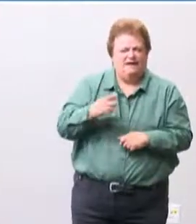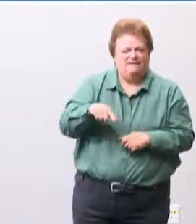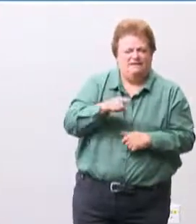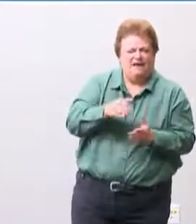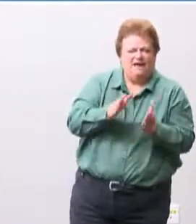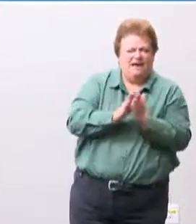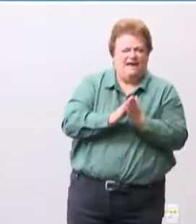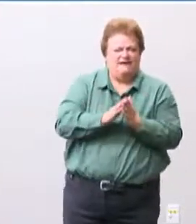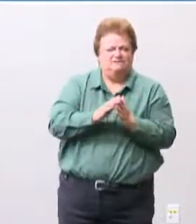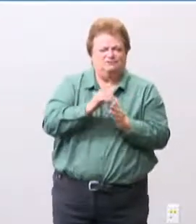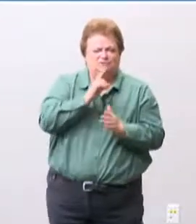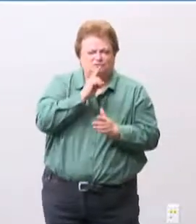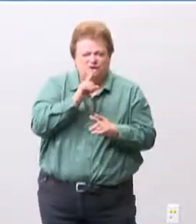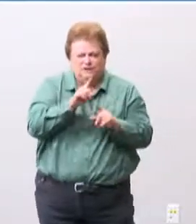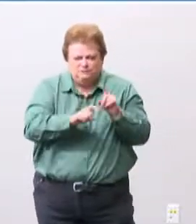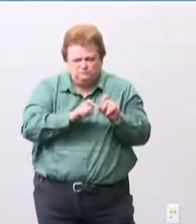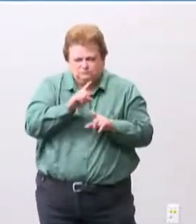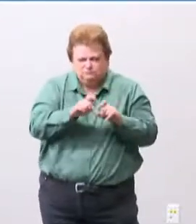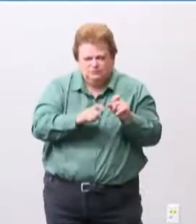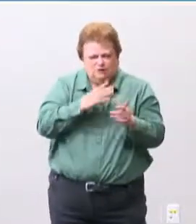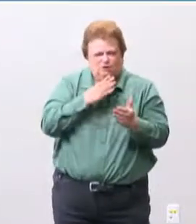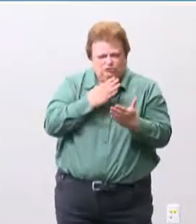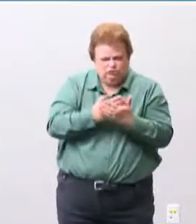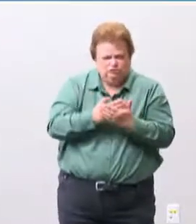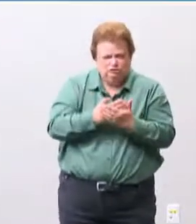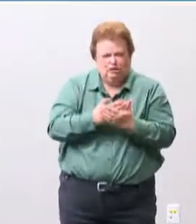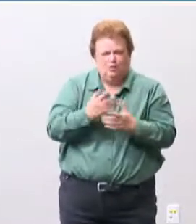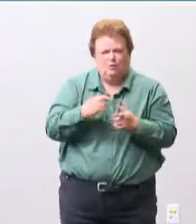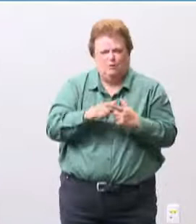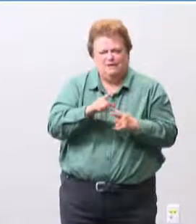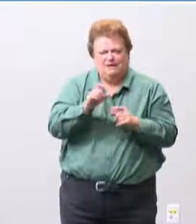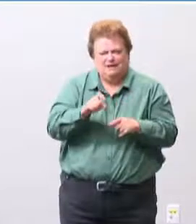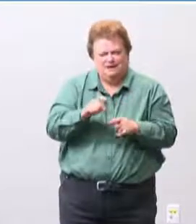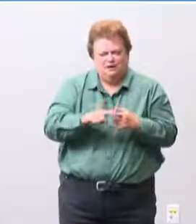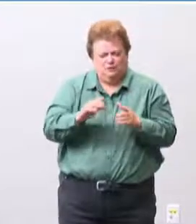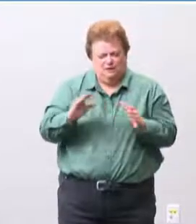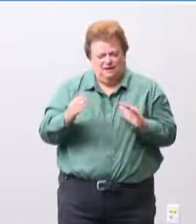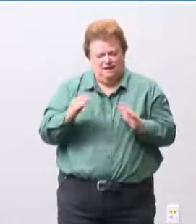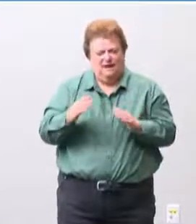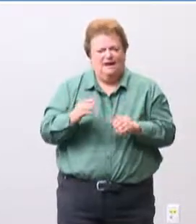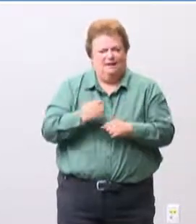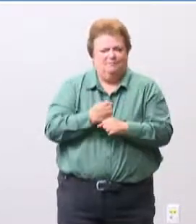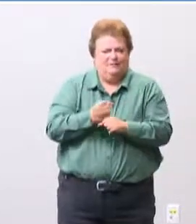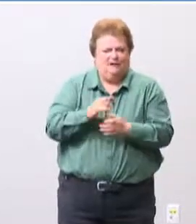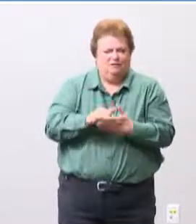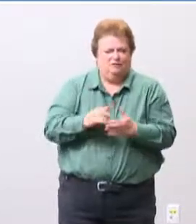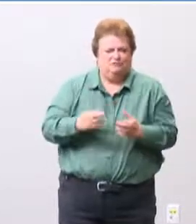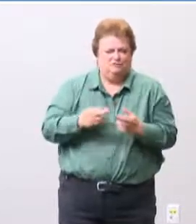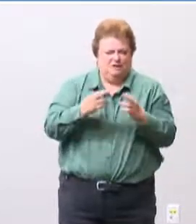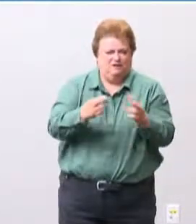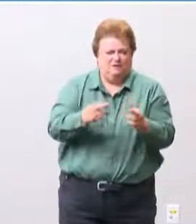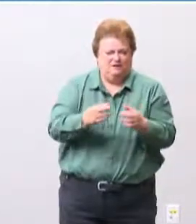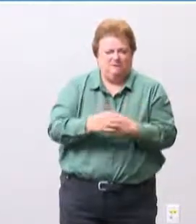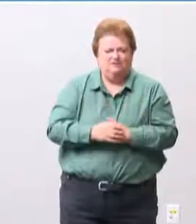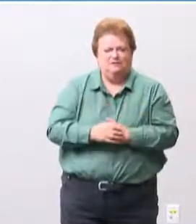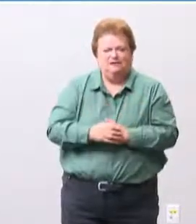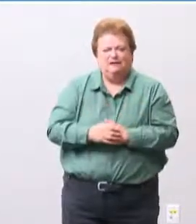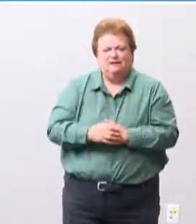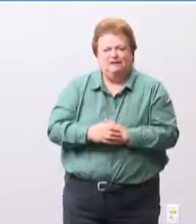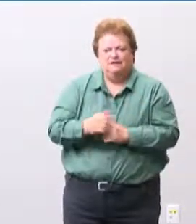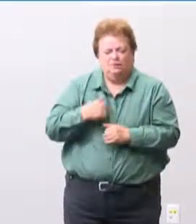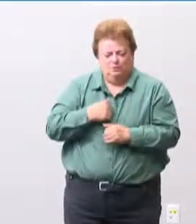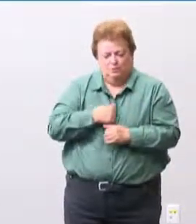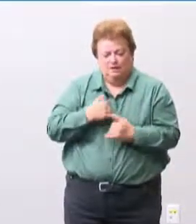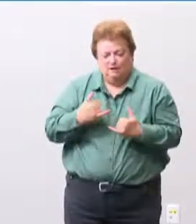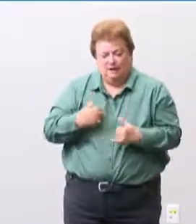really, really good probing questions when they do these analyses and when they make recommendations. I learned a lot from watching their meetings,